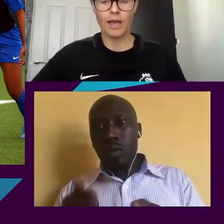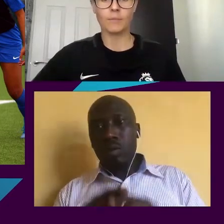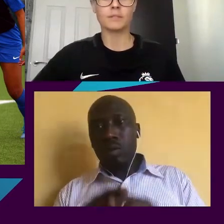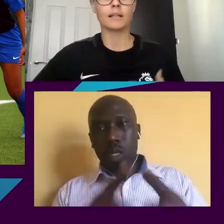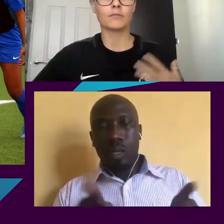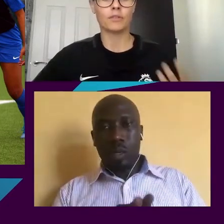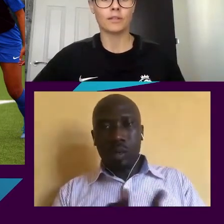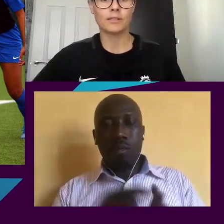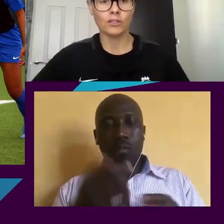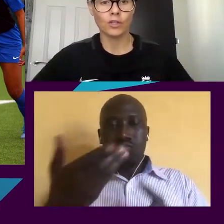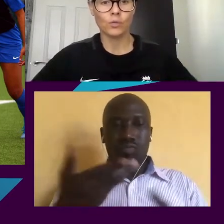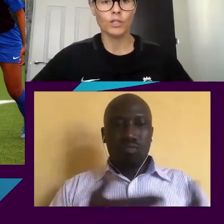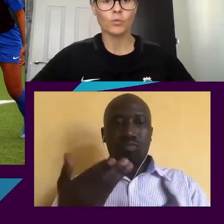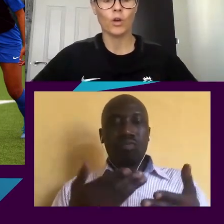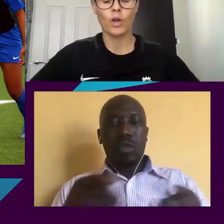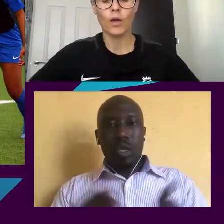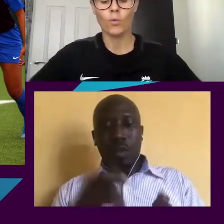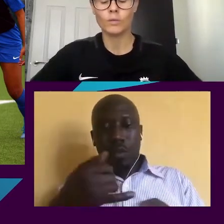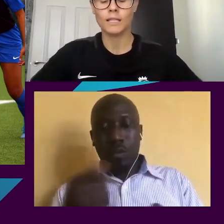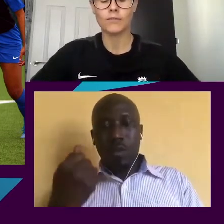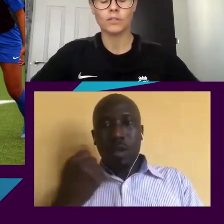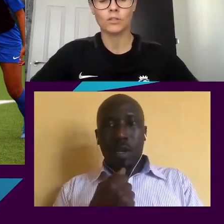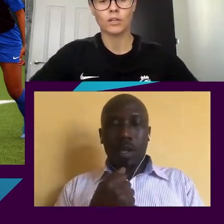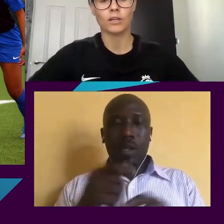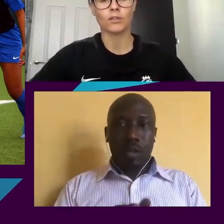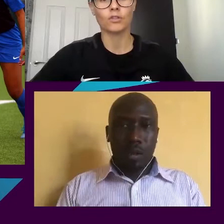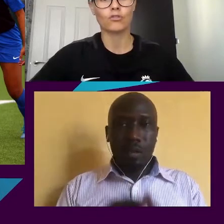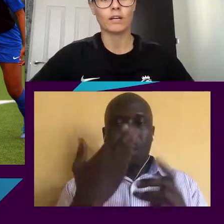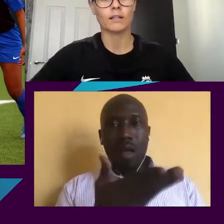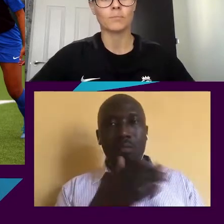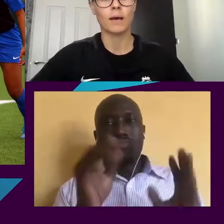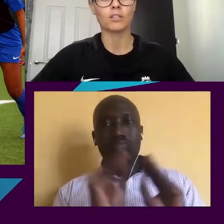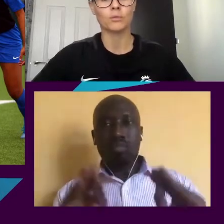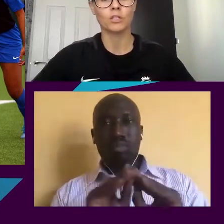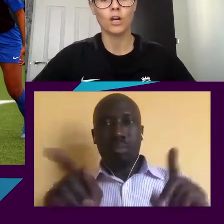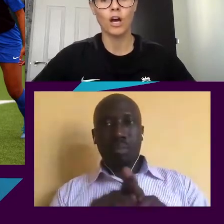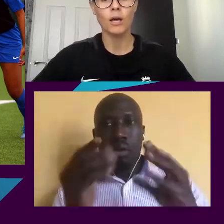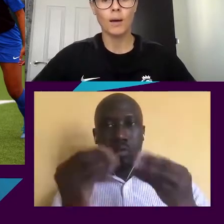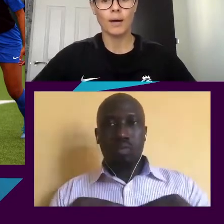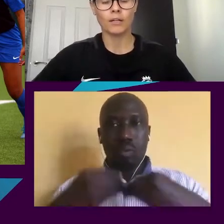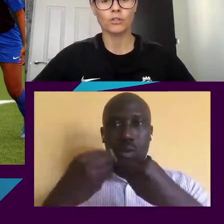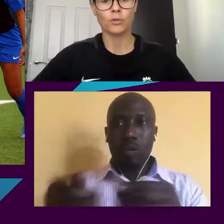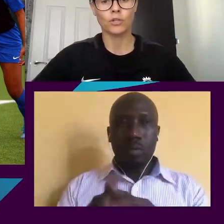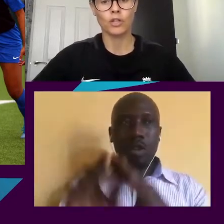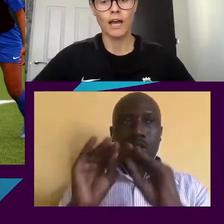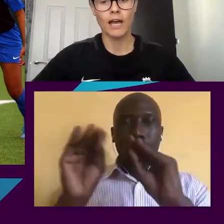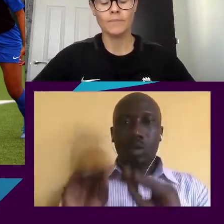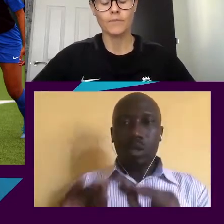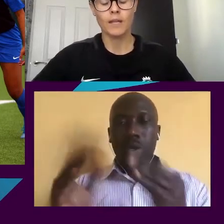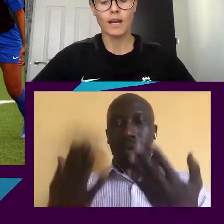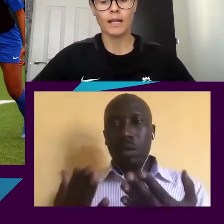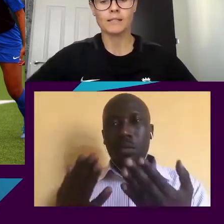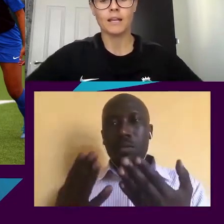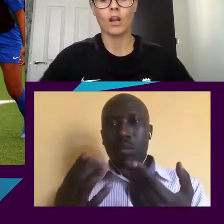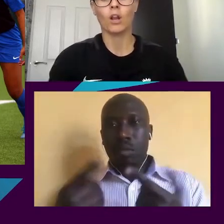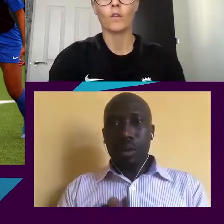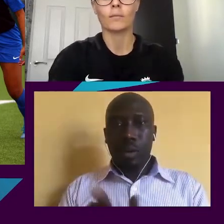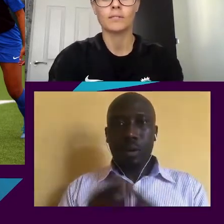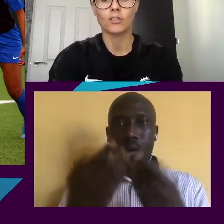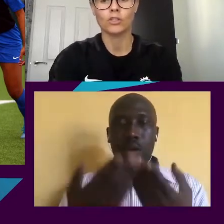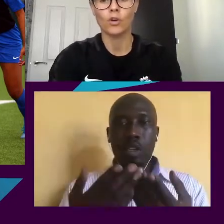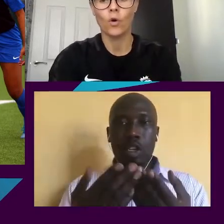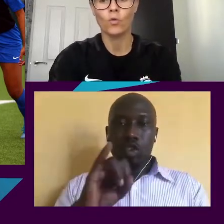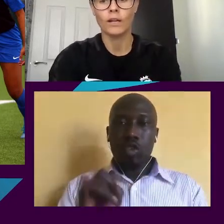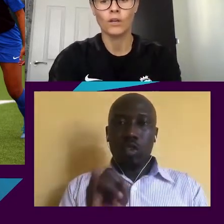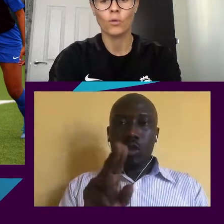girls, delivering the sessions which were delivered to the trainers by UNITAR back in June and July. And like I said, a